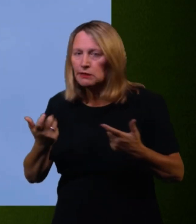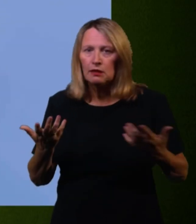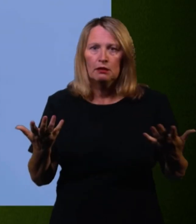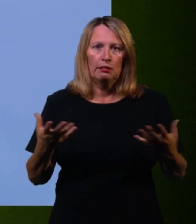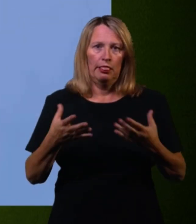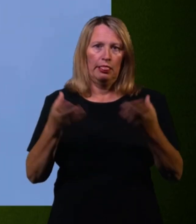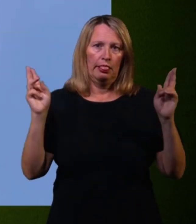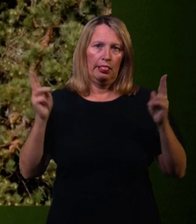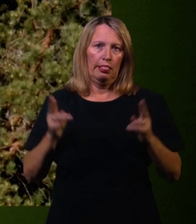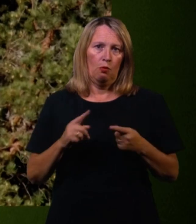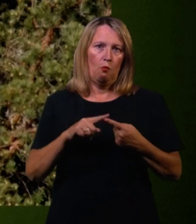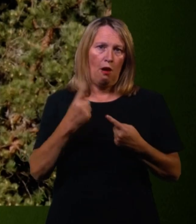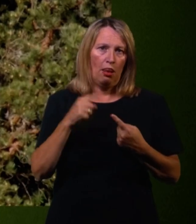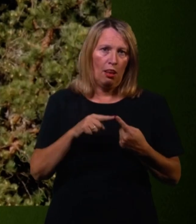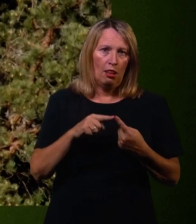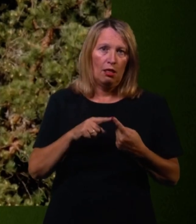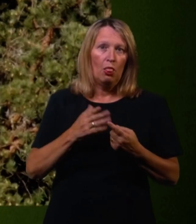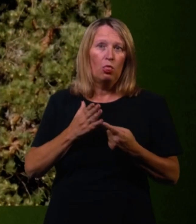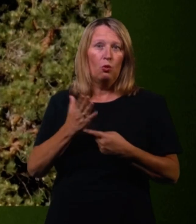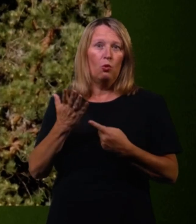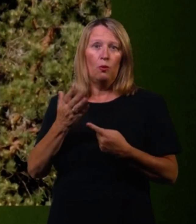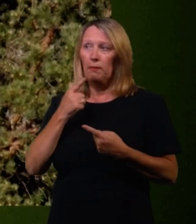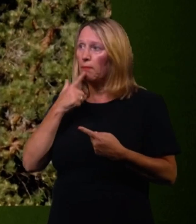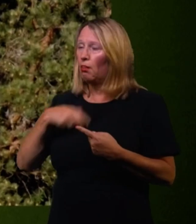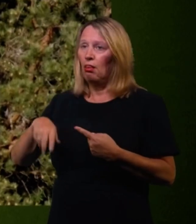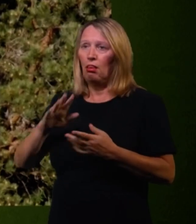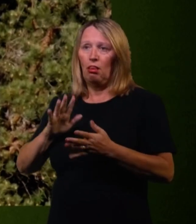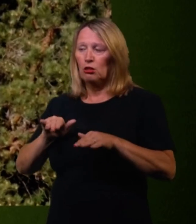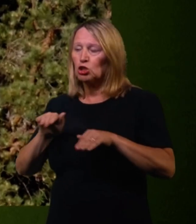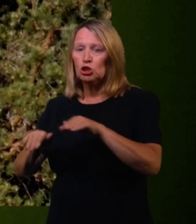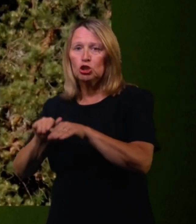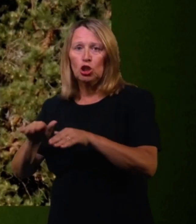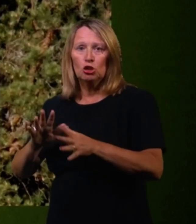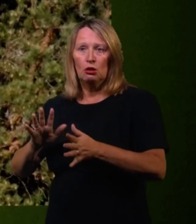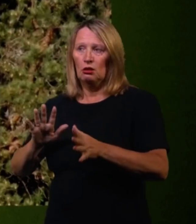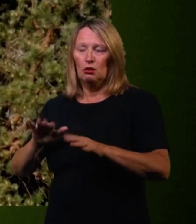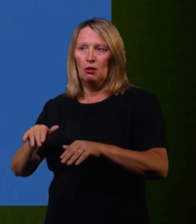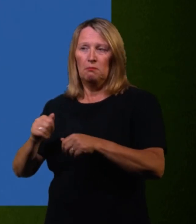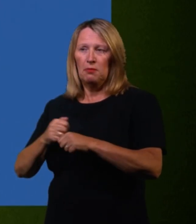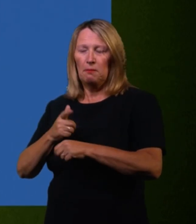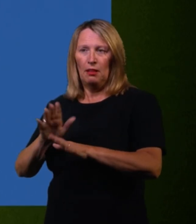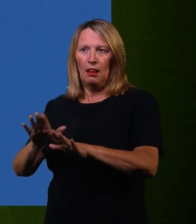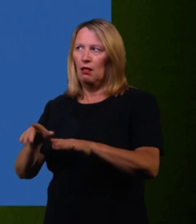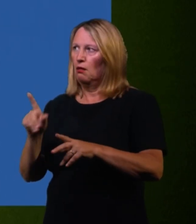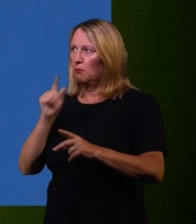factor, but the greatest threat is from persecution by human hand.